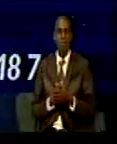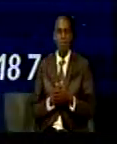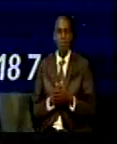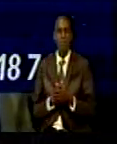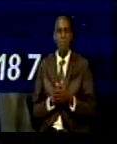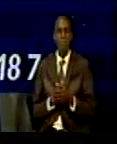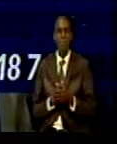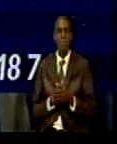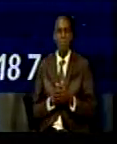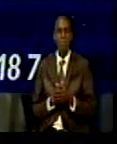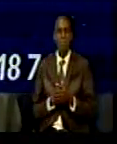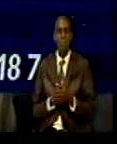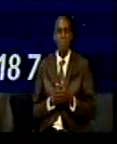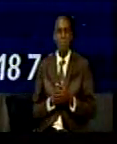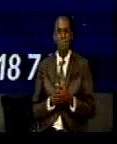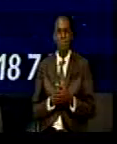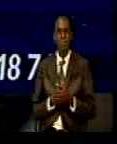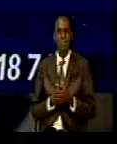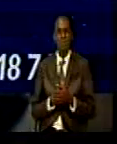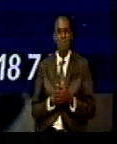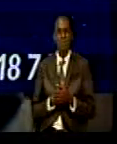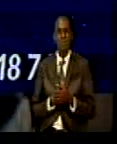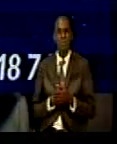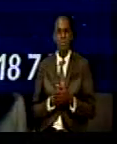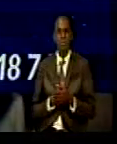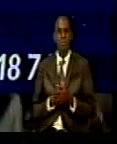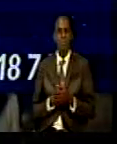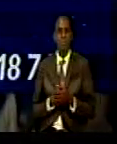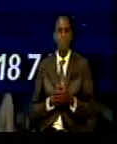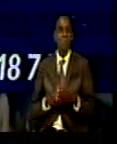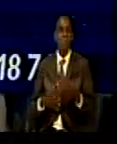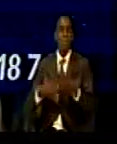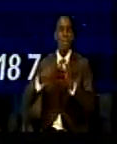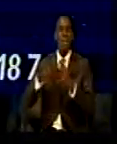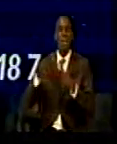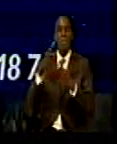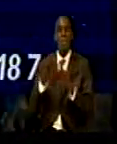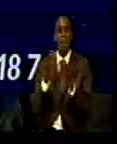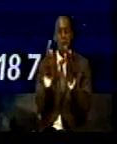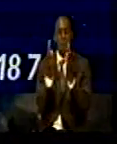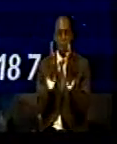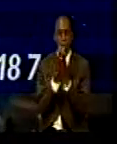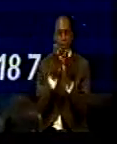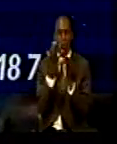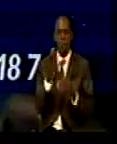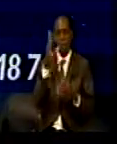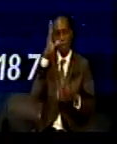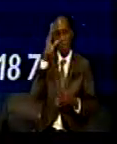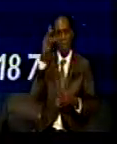Back to life after the prayer of the man of God.